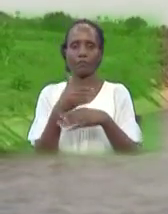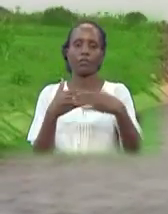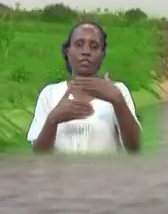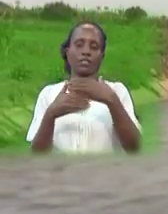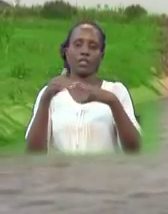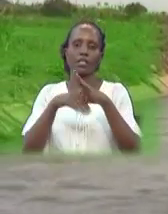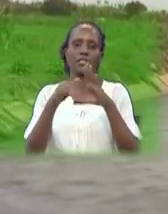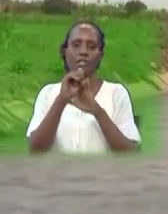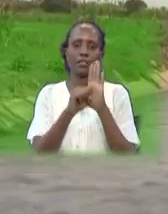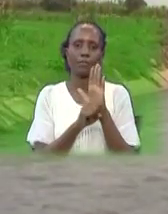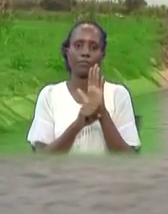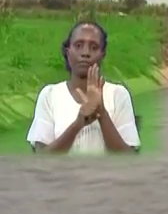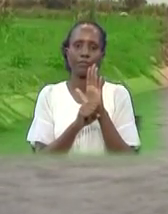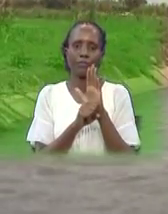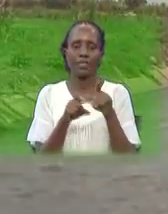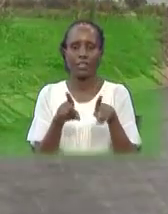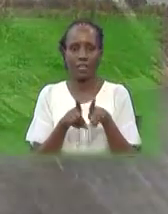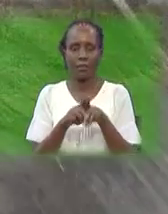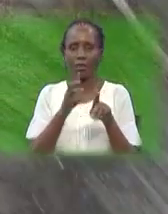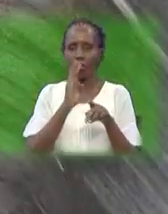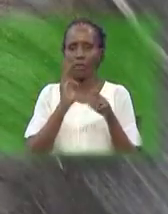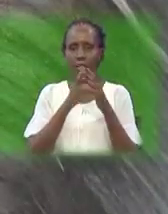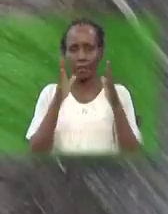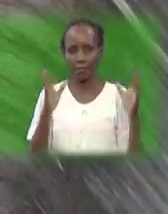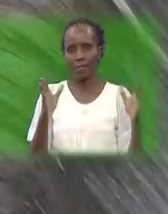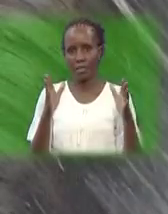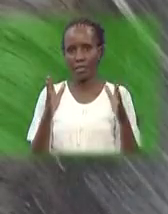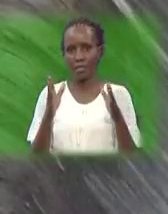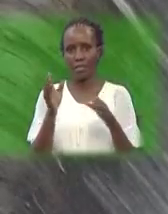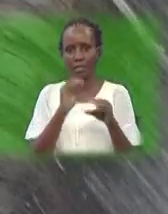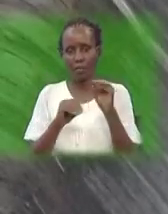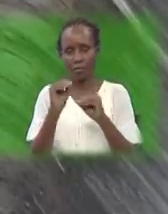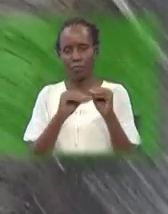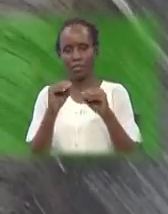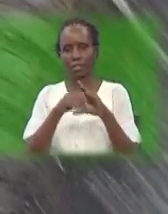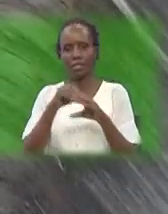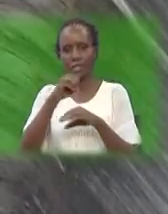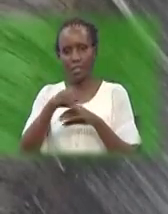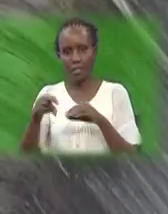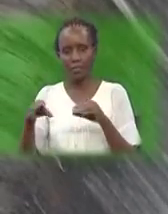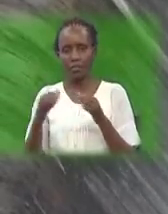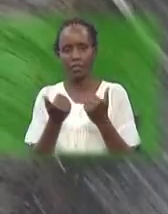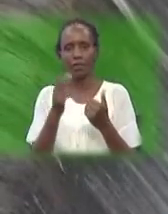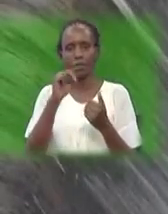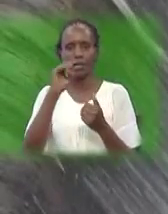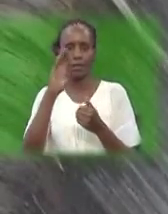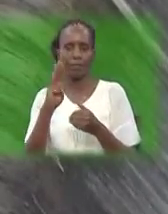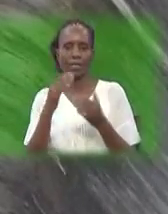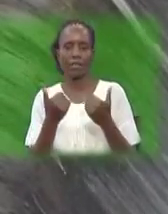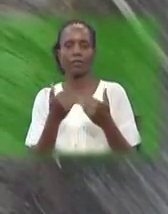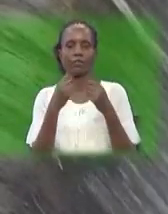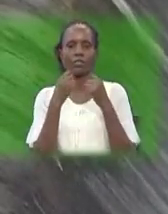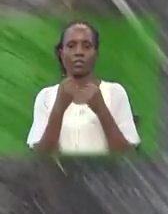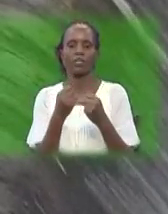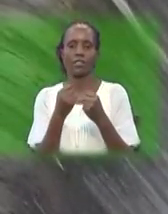core mandate. Since water is a key input in irrigation, NIB facilitated the formation and strengthening